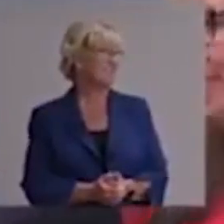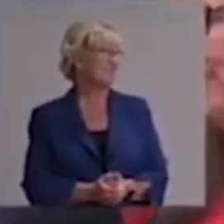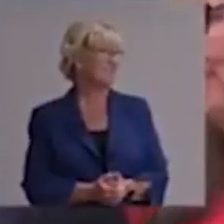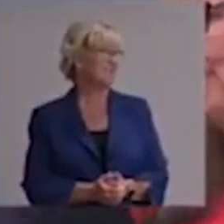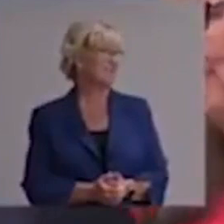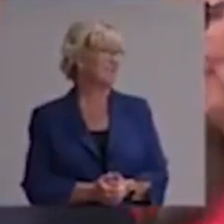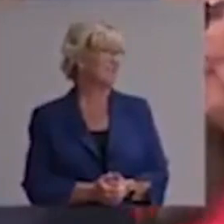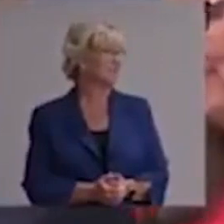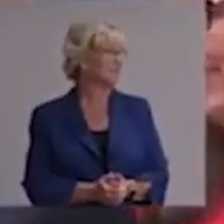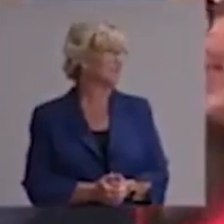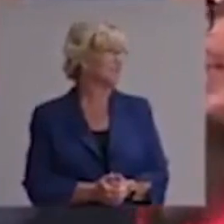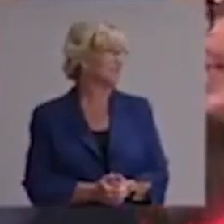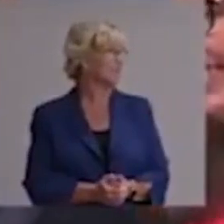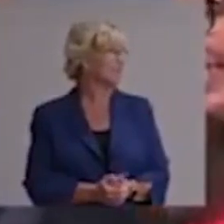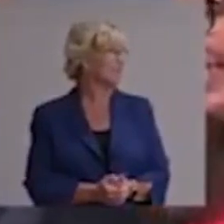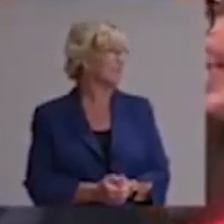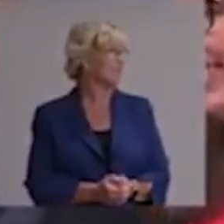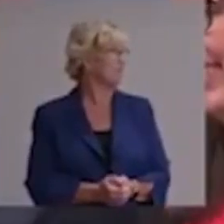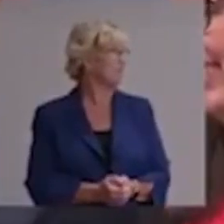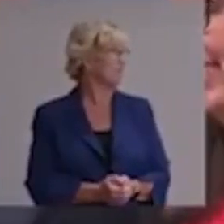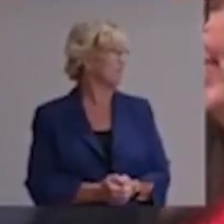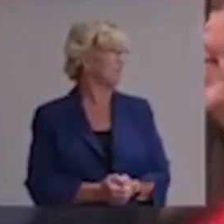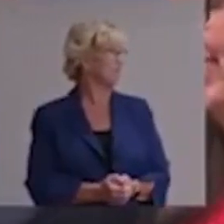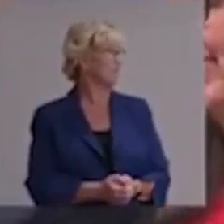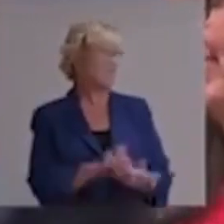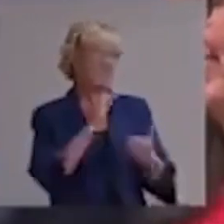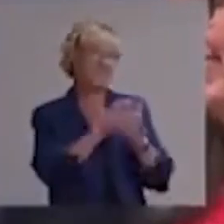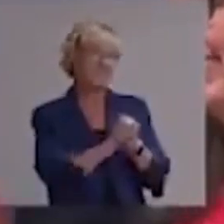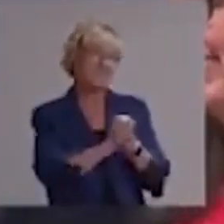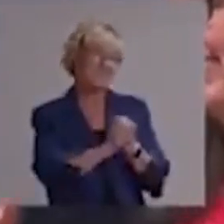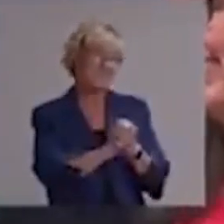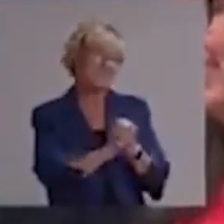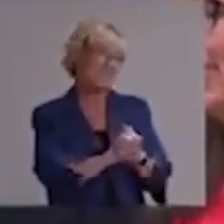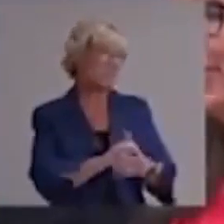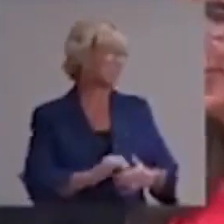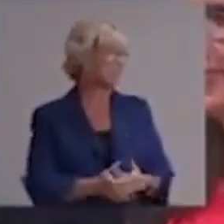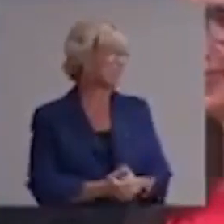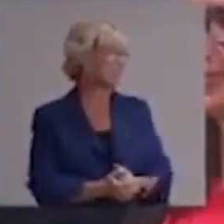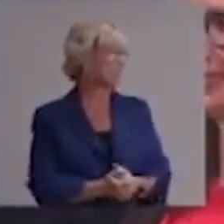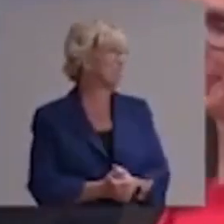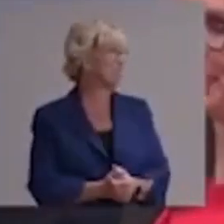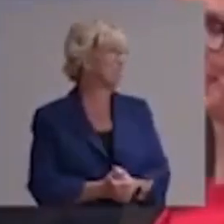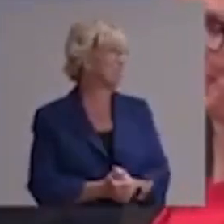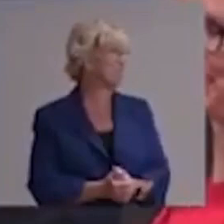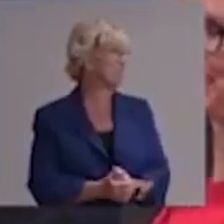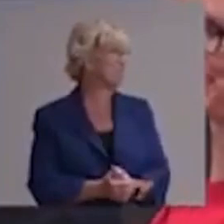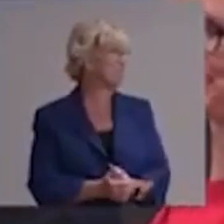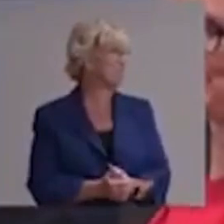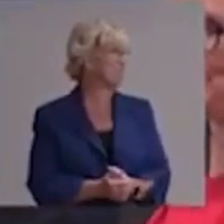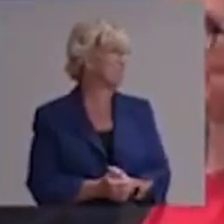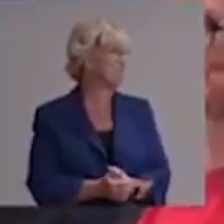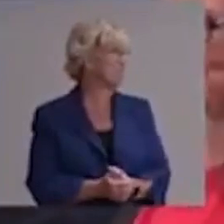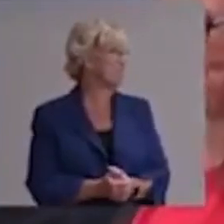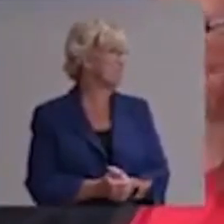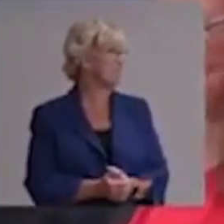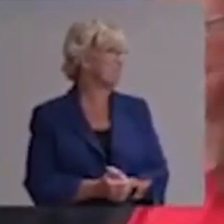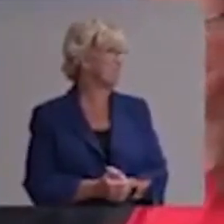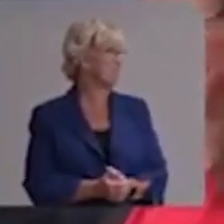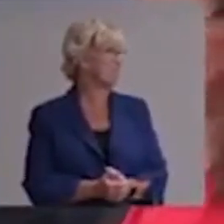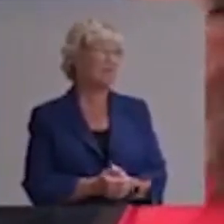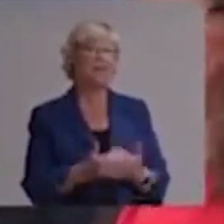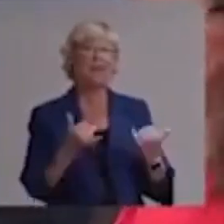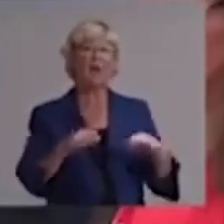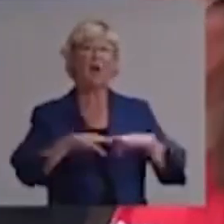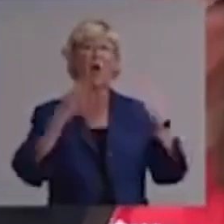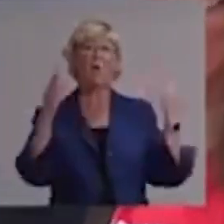passed to the law-abiding consumer because the poor should not be able to defend themselves. They added considerations